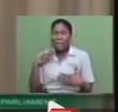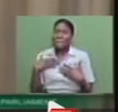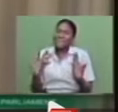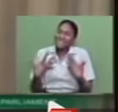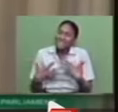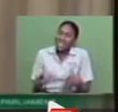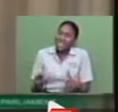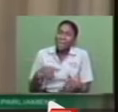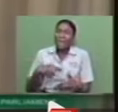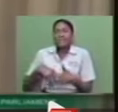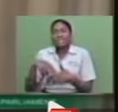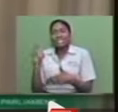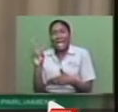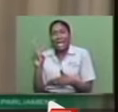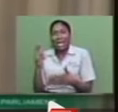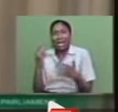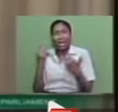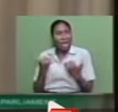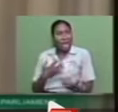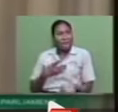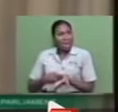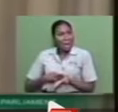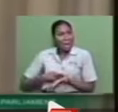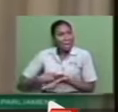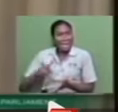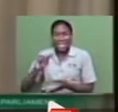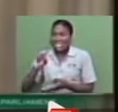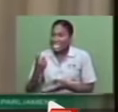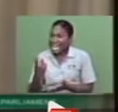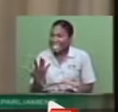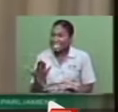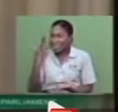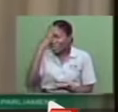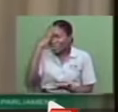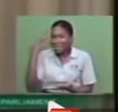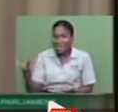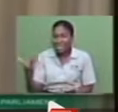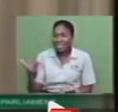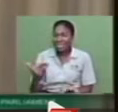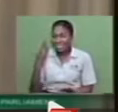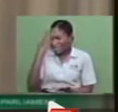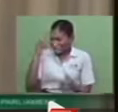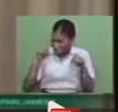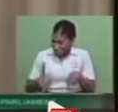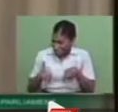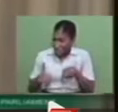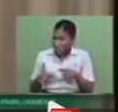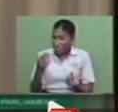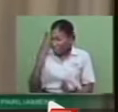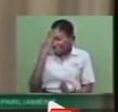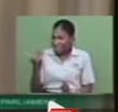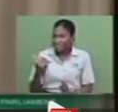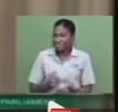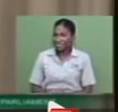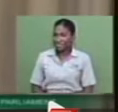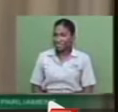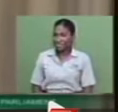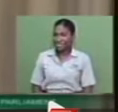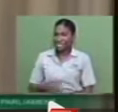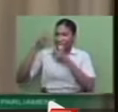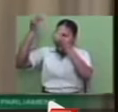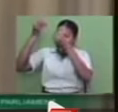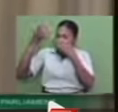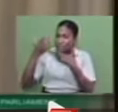people? With this tax at this time? At this time? I am told that right now there's